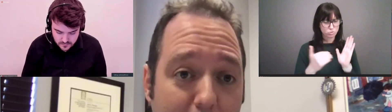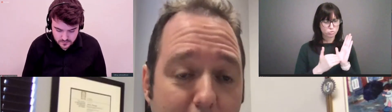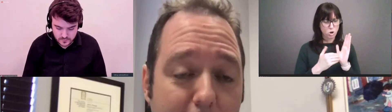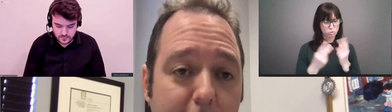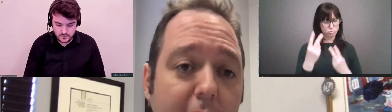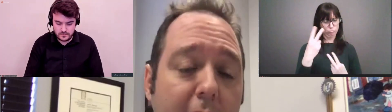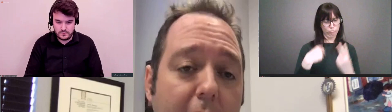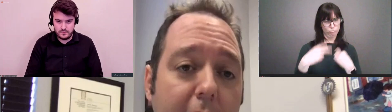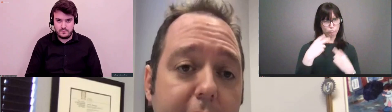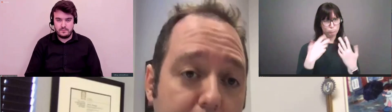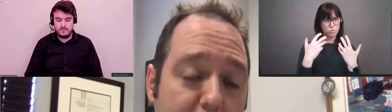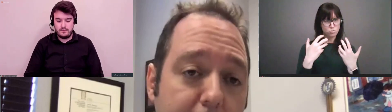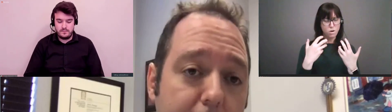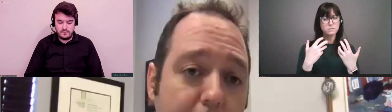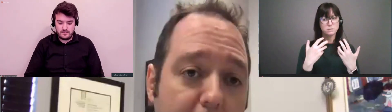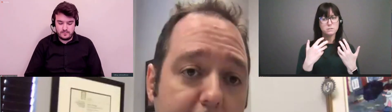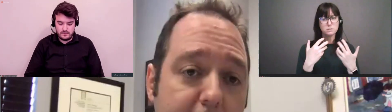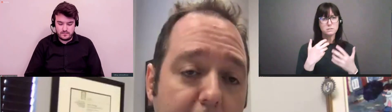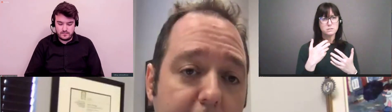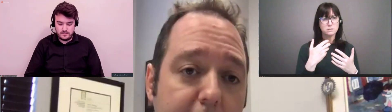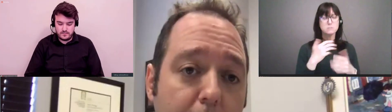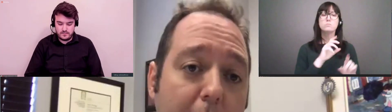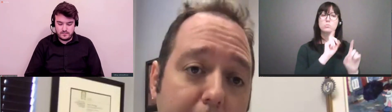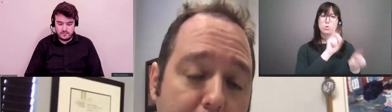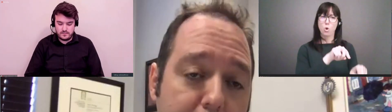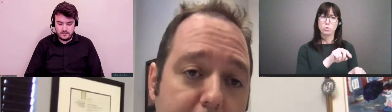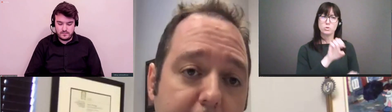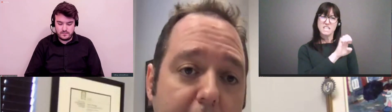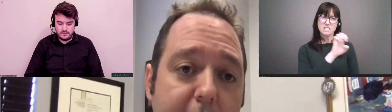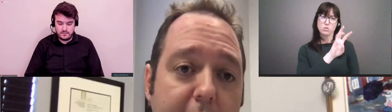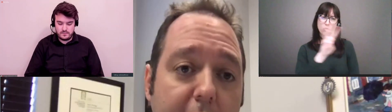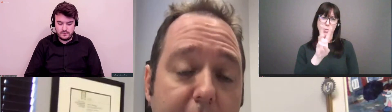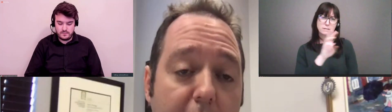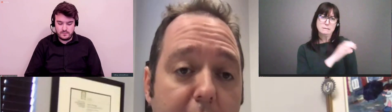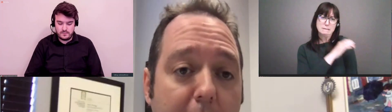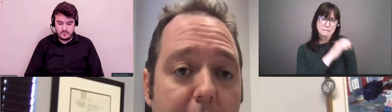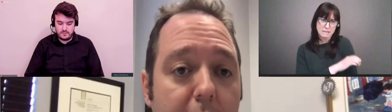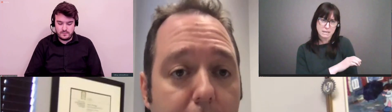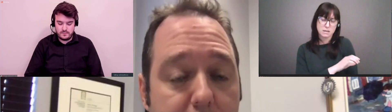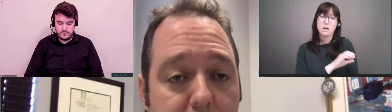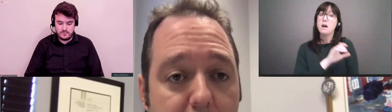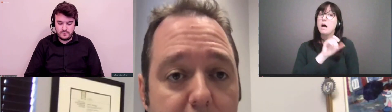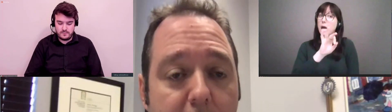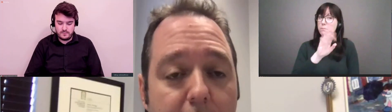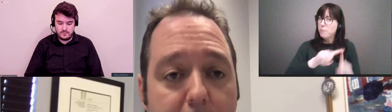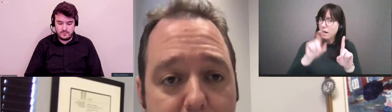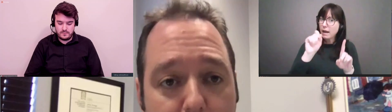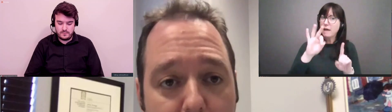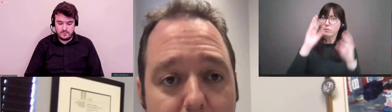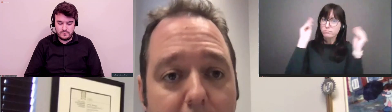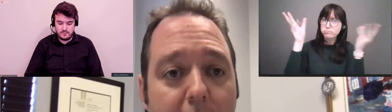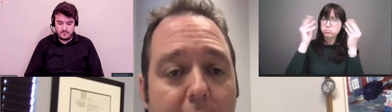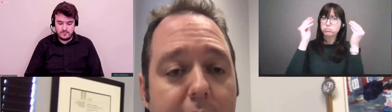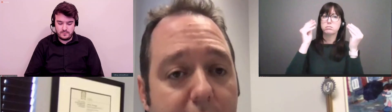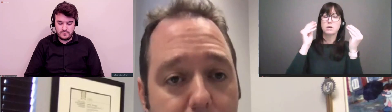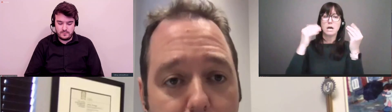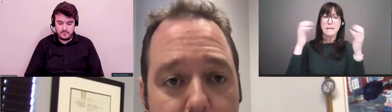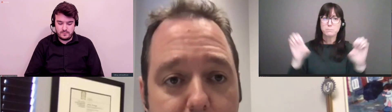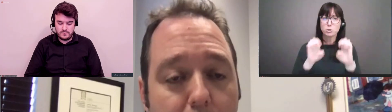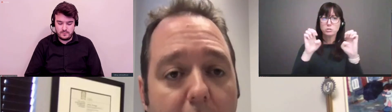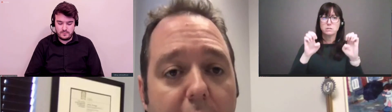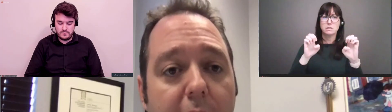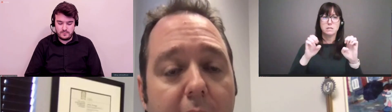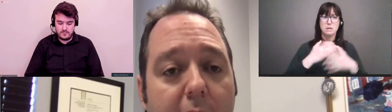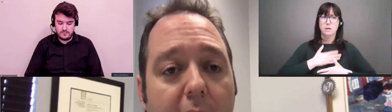family doctor to present to those clinics, and to remind patients that if they're having a medical emergency, chest pain, severe shortness